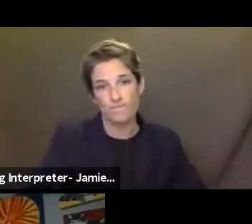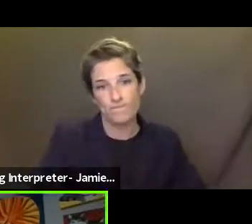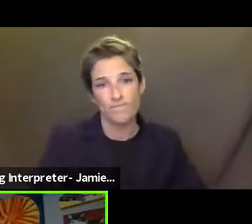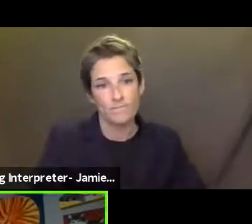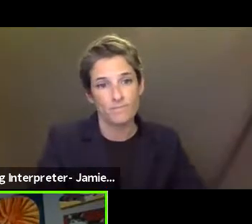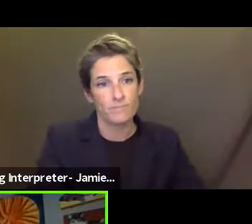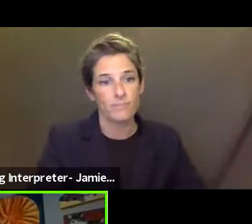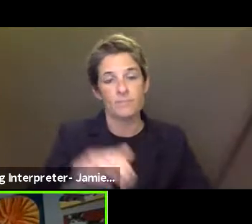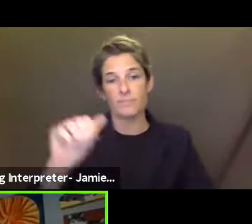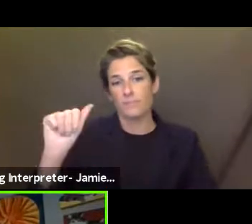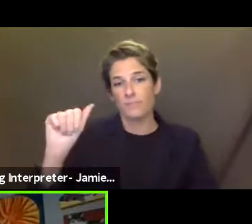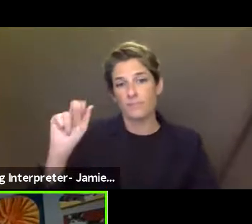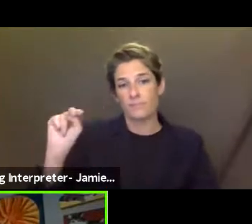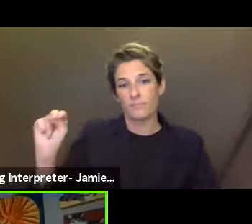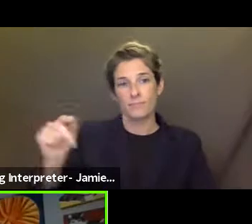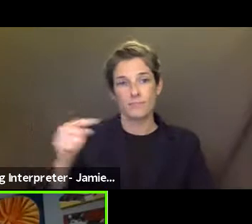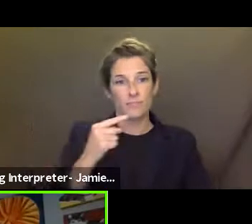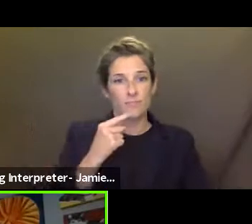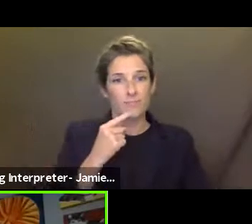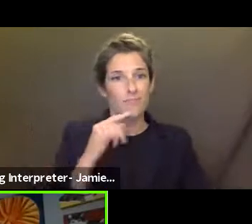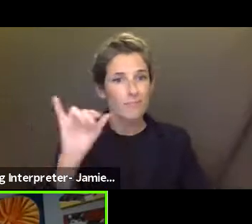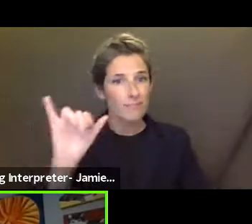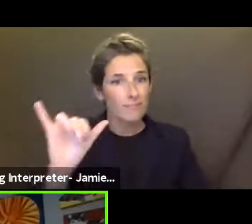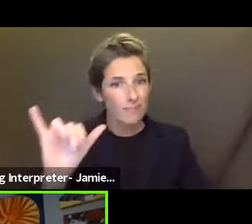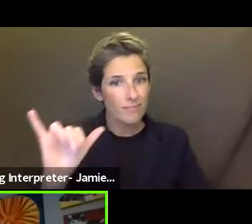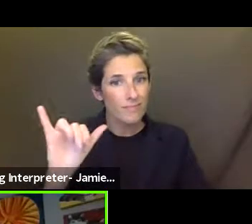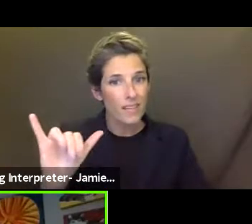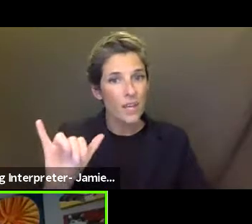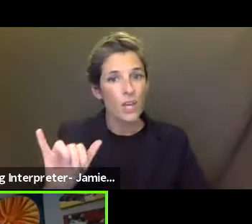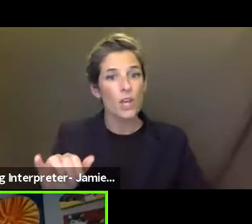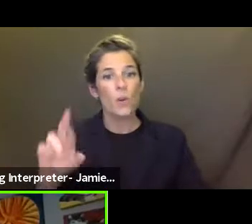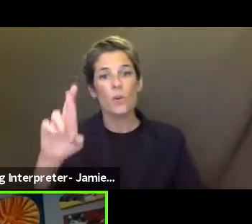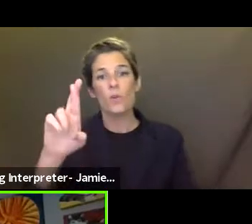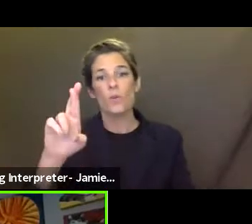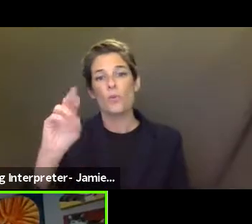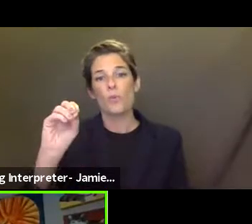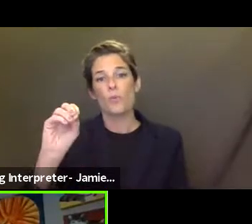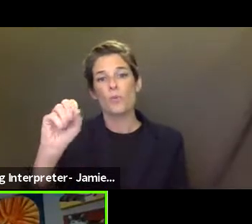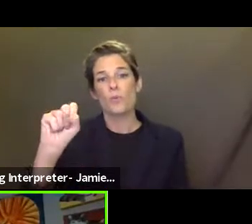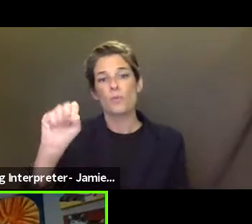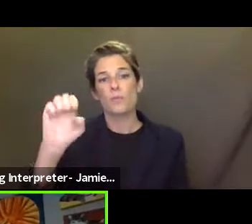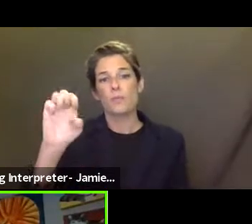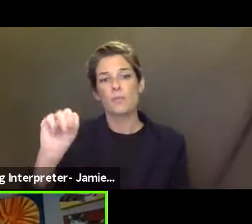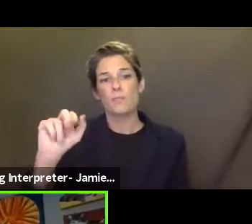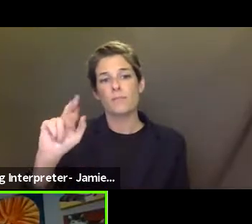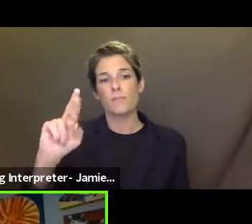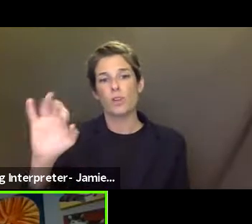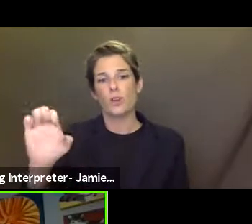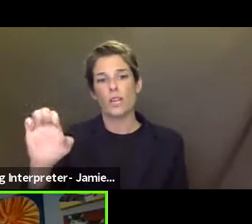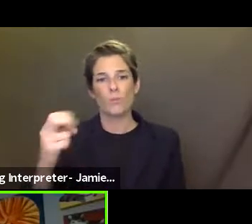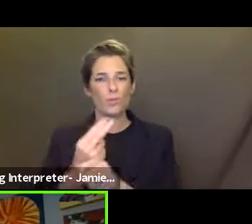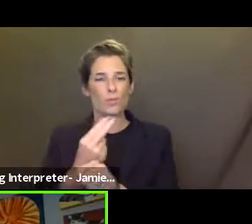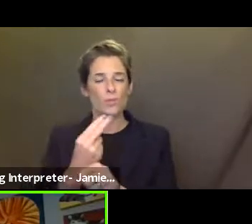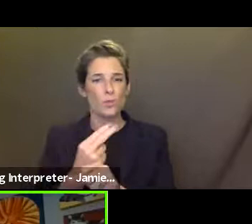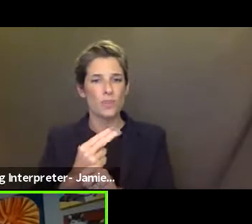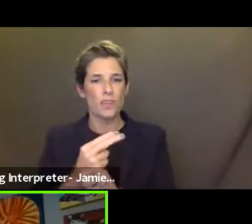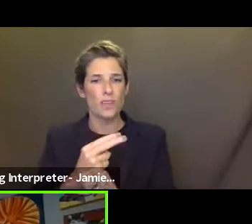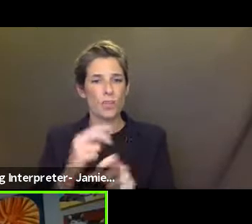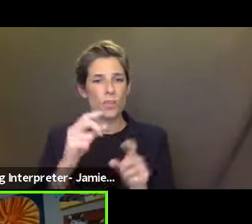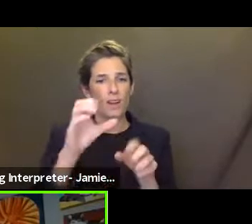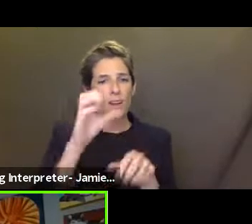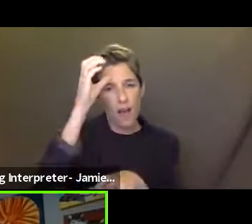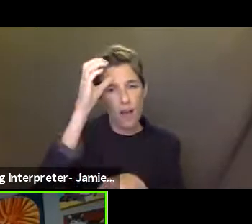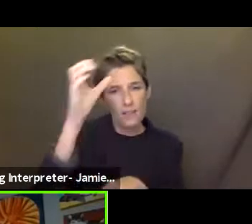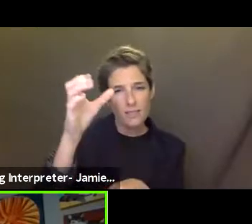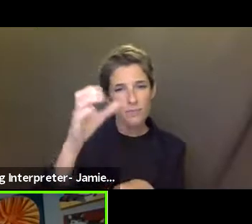Yes, I think when Rosemary was saying that, if you don't mind, I think she was saying that people think in terms of it being broken, not that